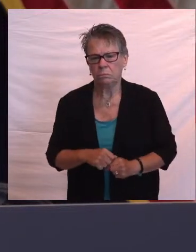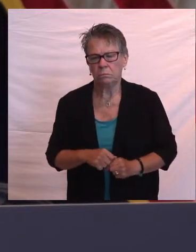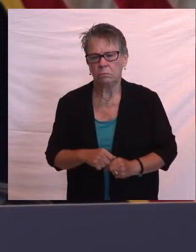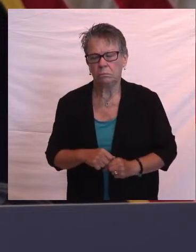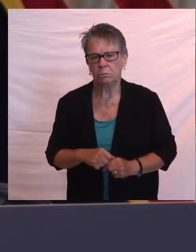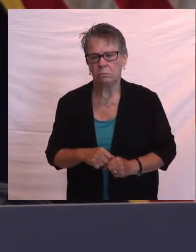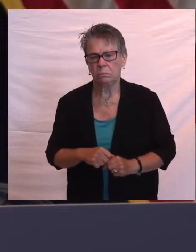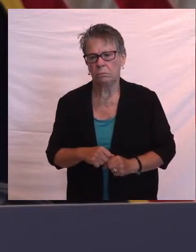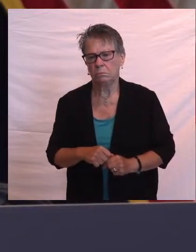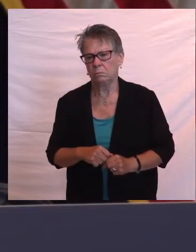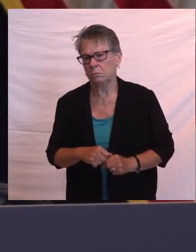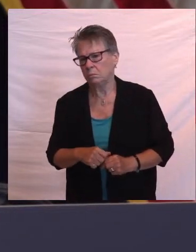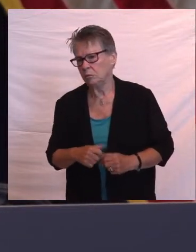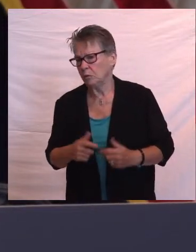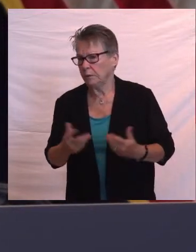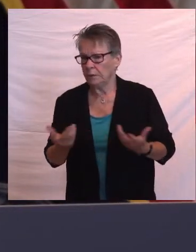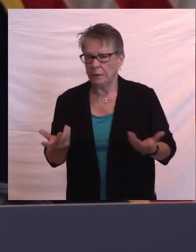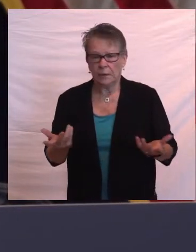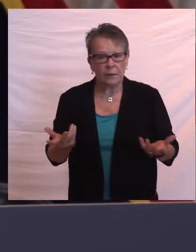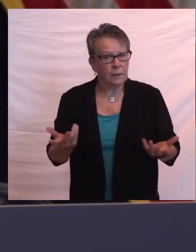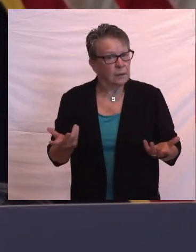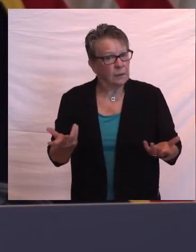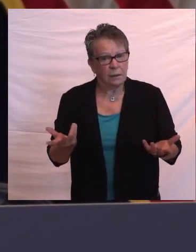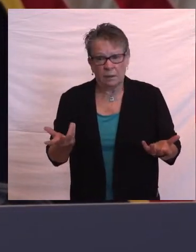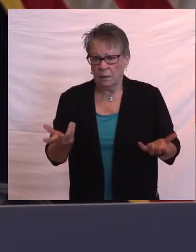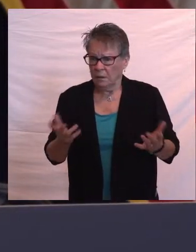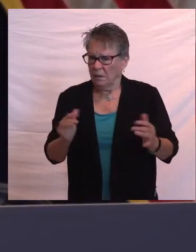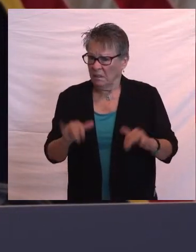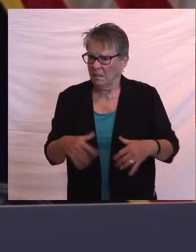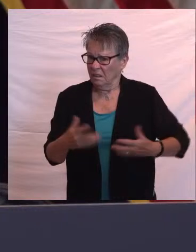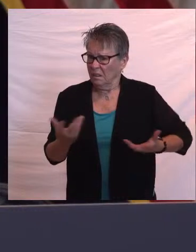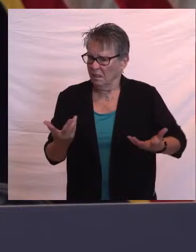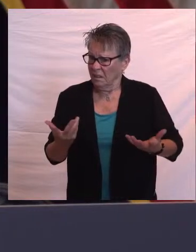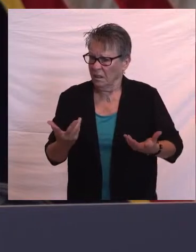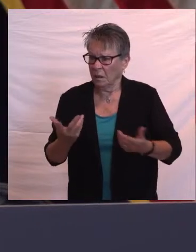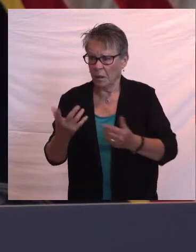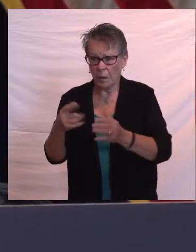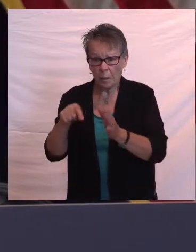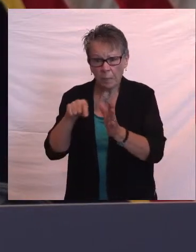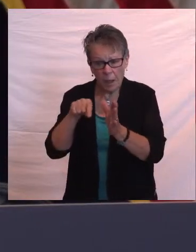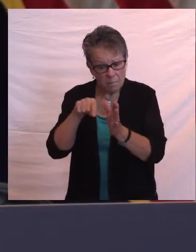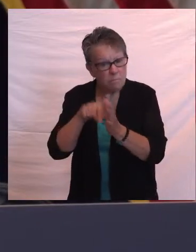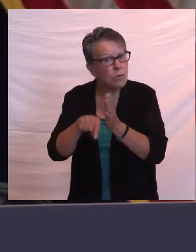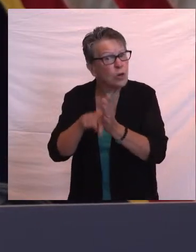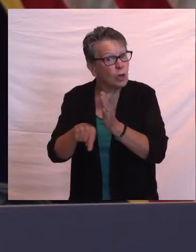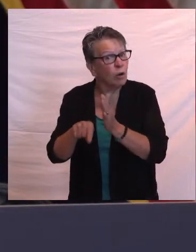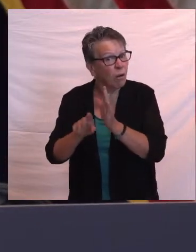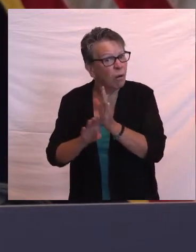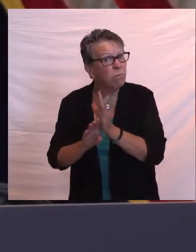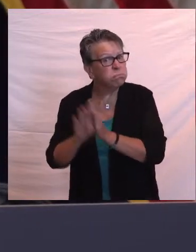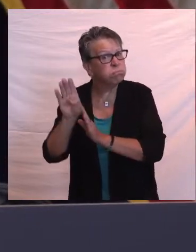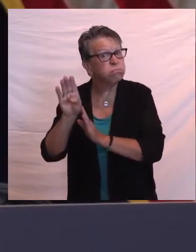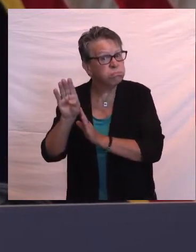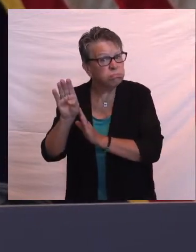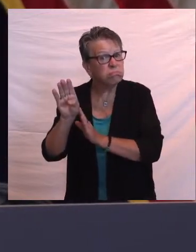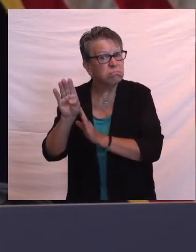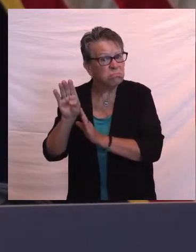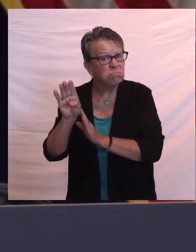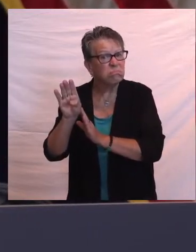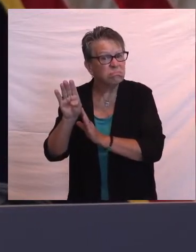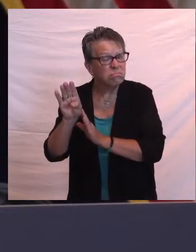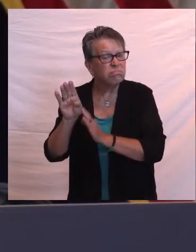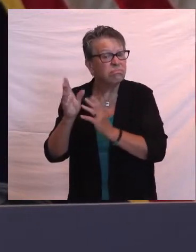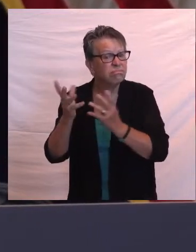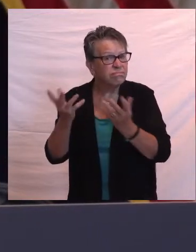not been immune to the increase in homicides. I could probably have the exact figure for you in our increase. I'm not so sure it's as high